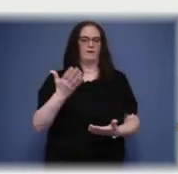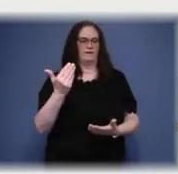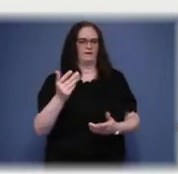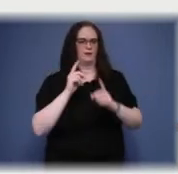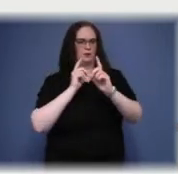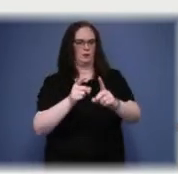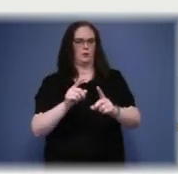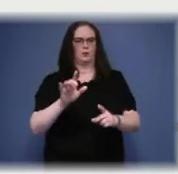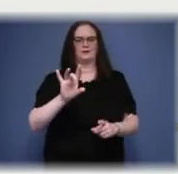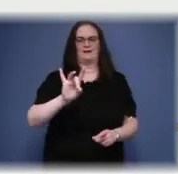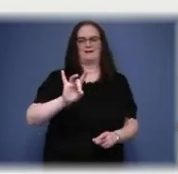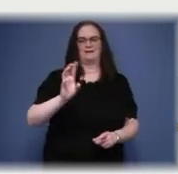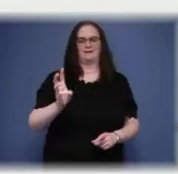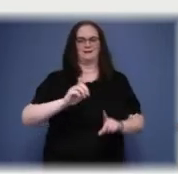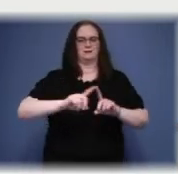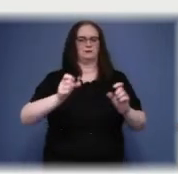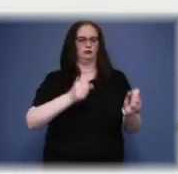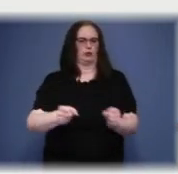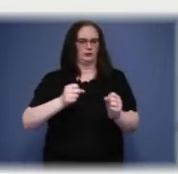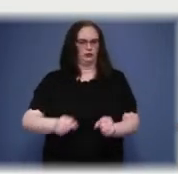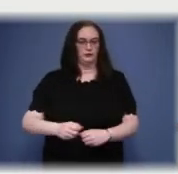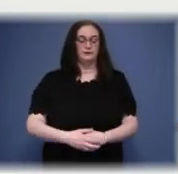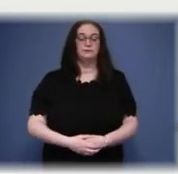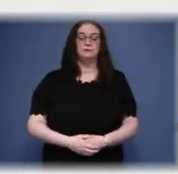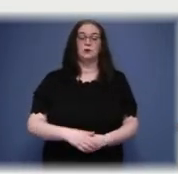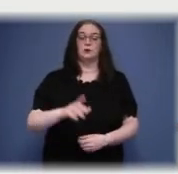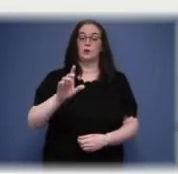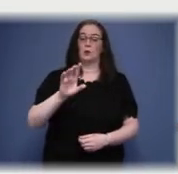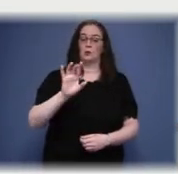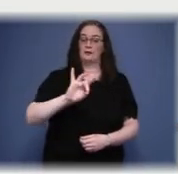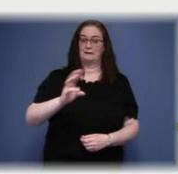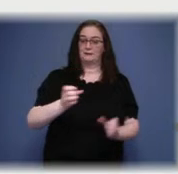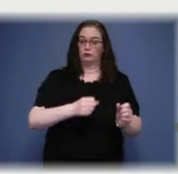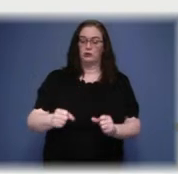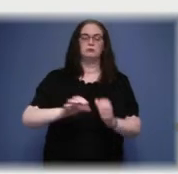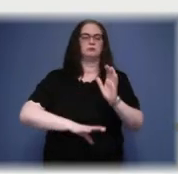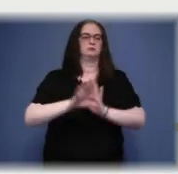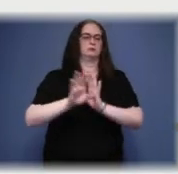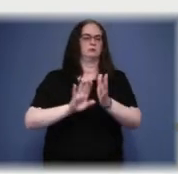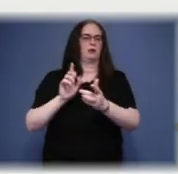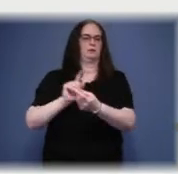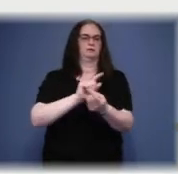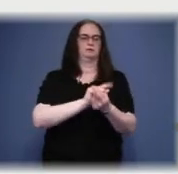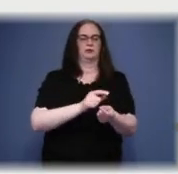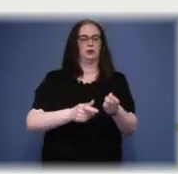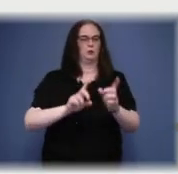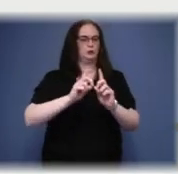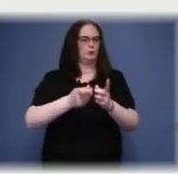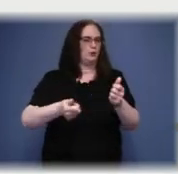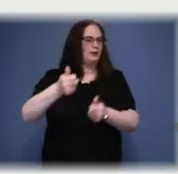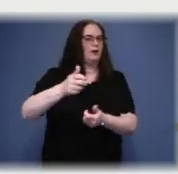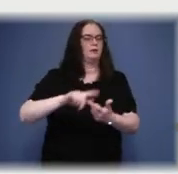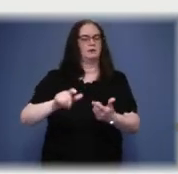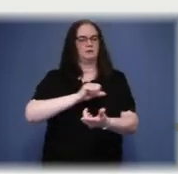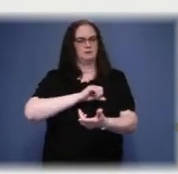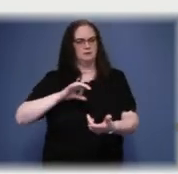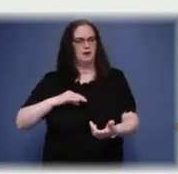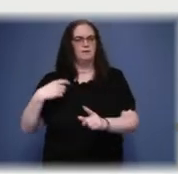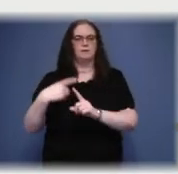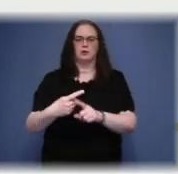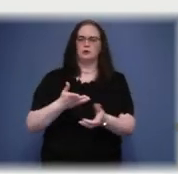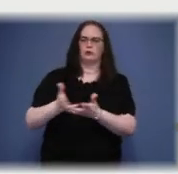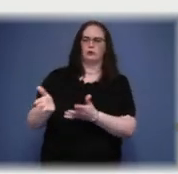and 86 strategies. These strategies were developed by meeting with department heads and other staff, as well as